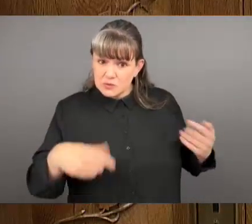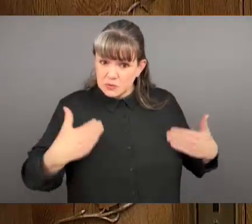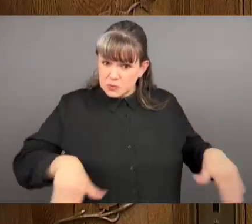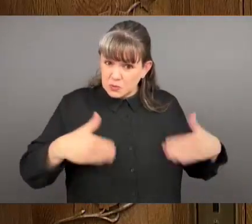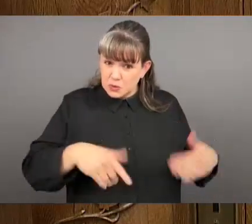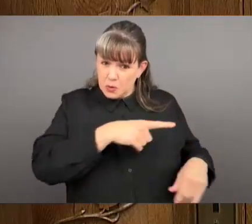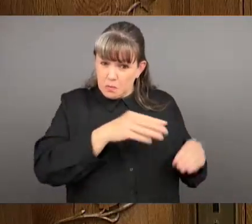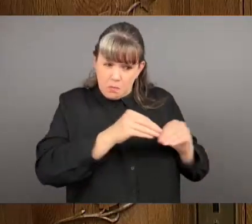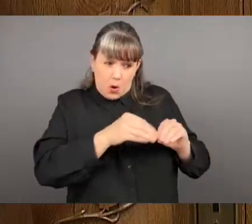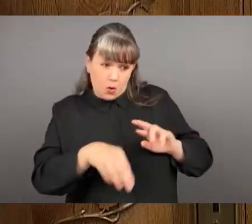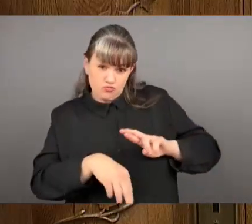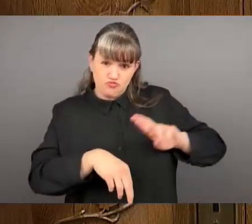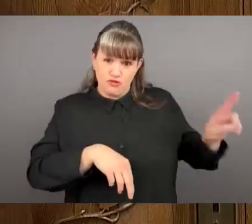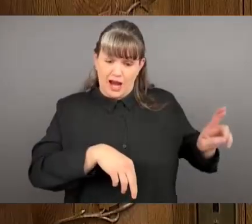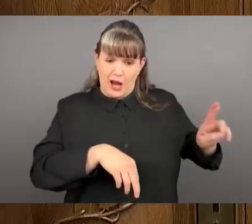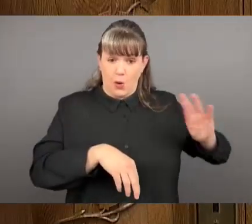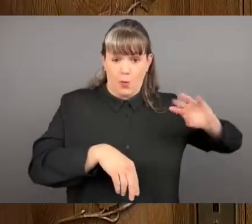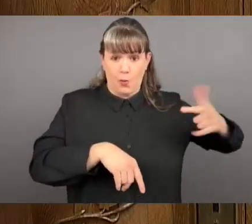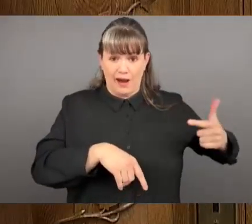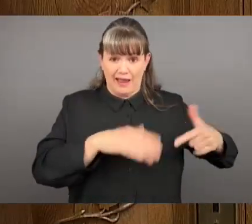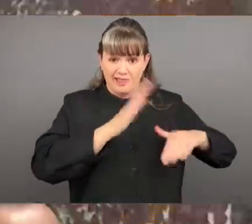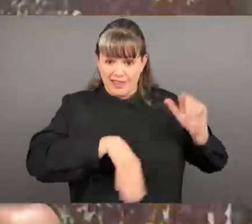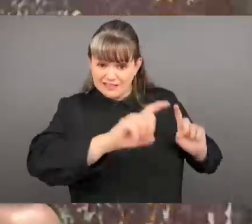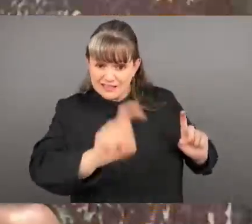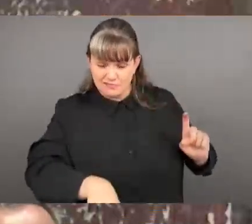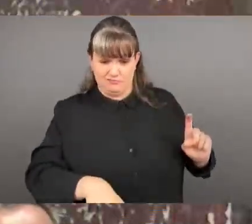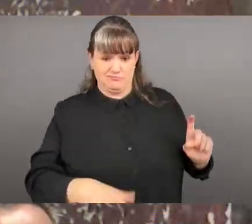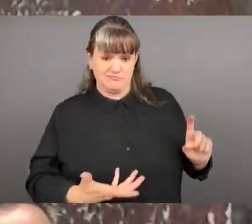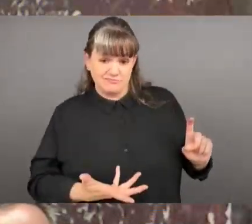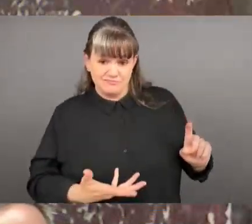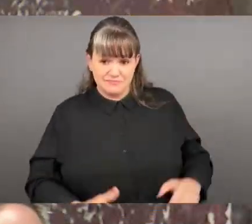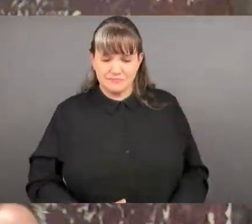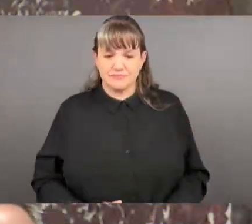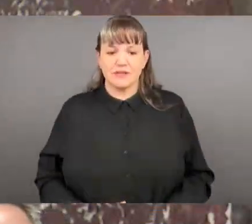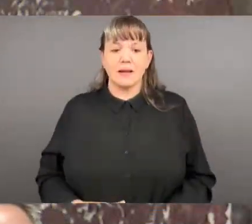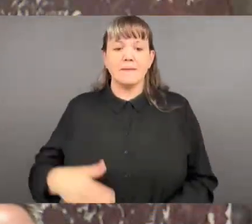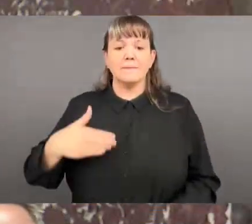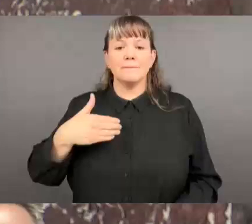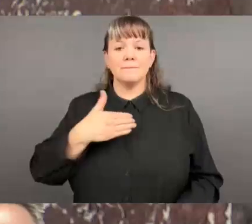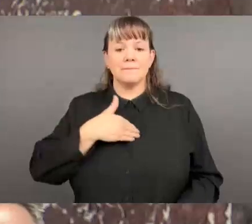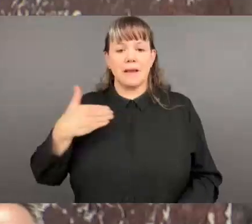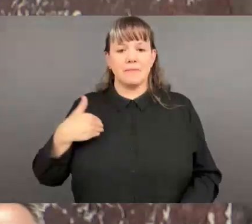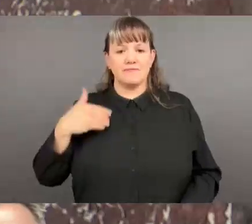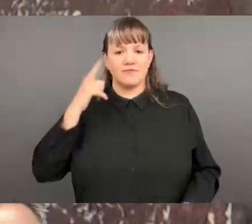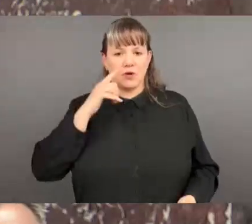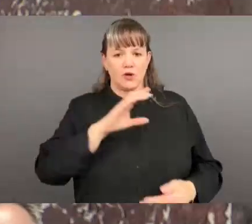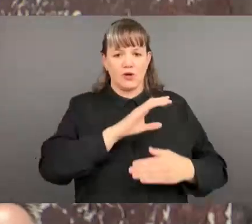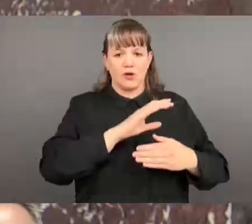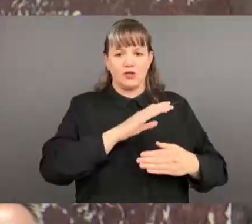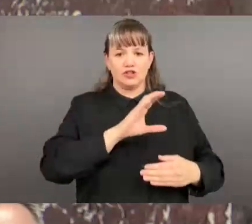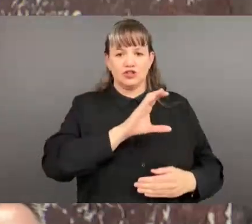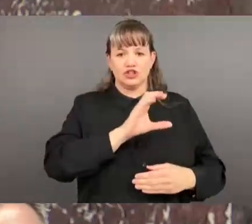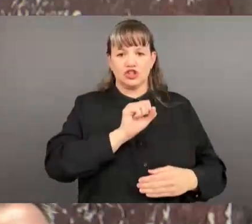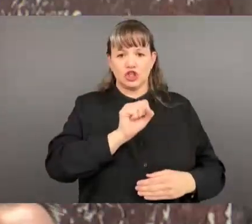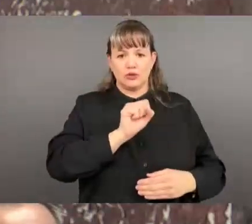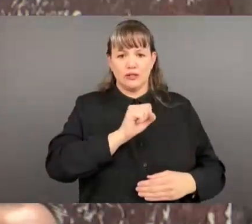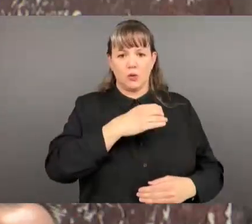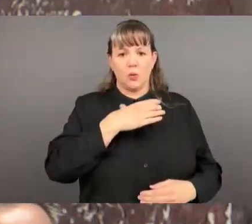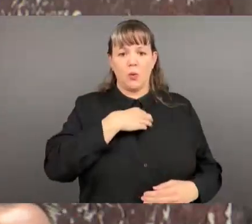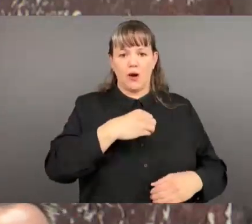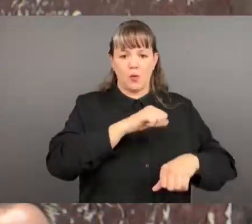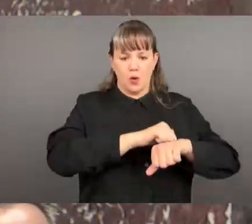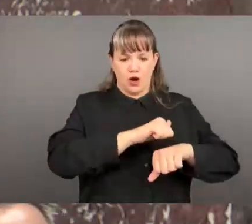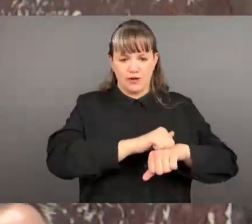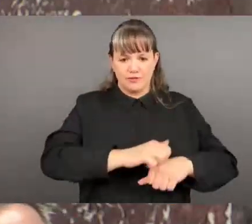Member for Surrey White Rock. Wow. You know, we all know that reality and transparency is not this government's strong